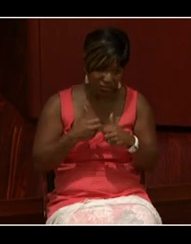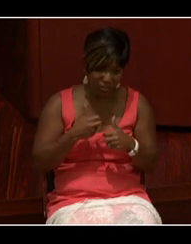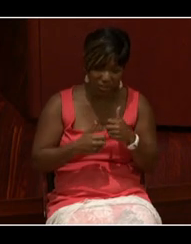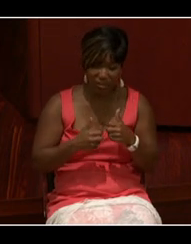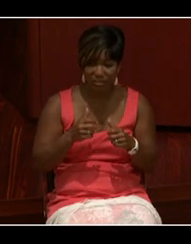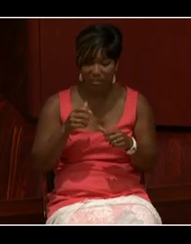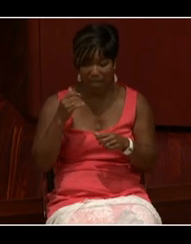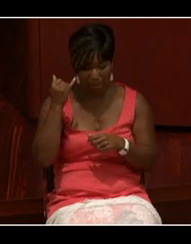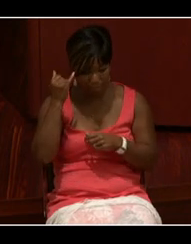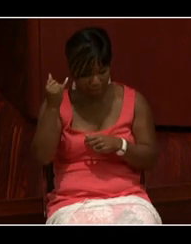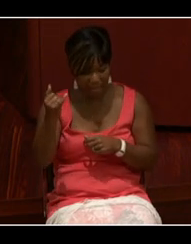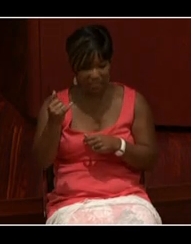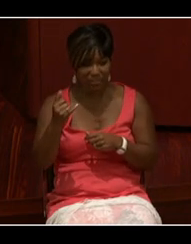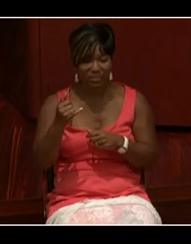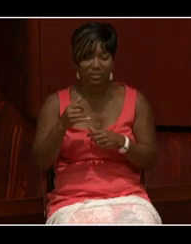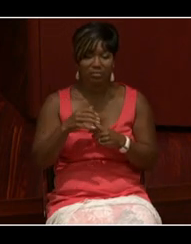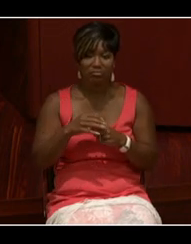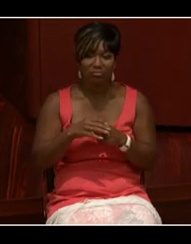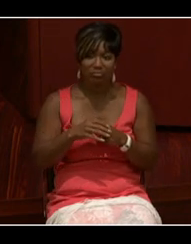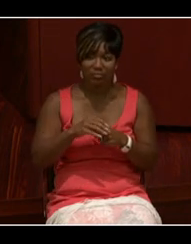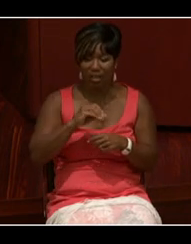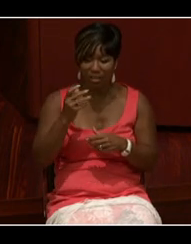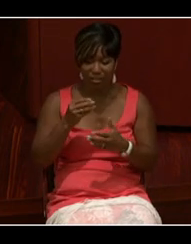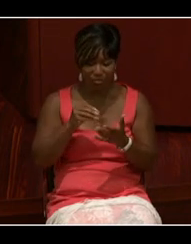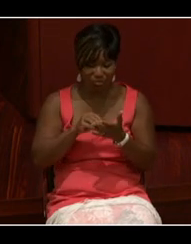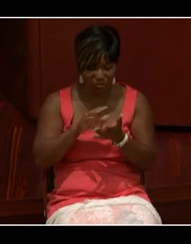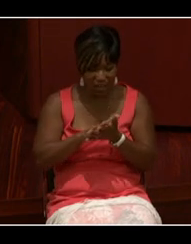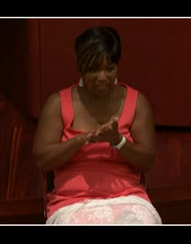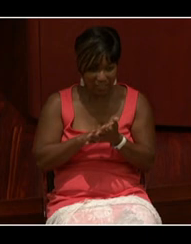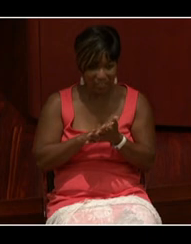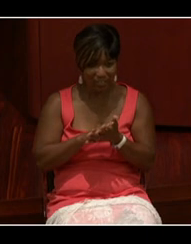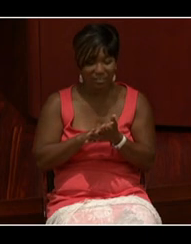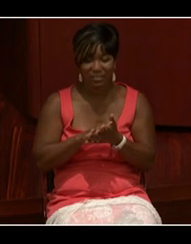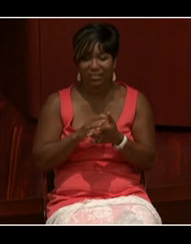records as comprehensive as a prisoner work record.